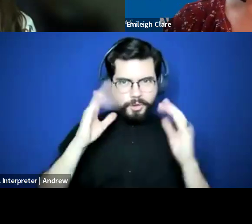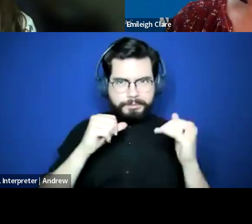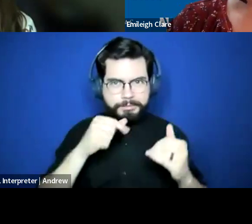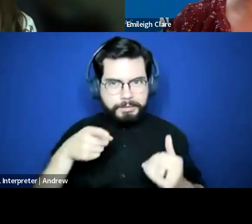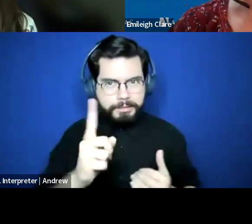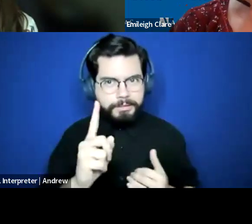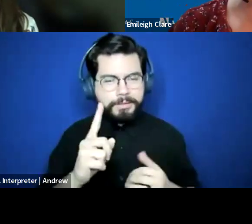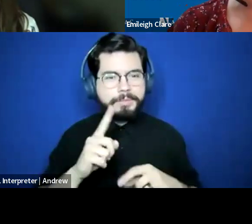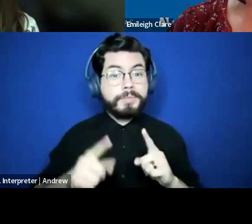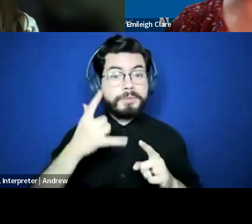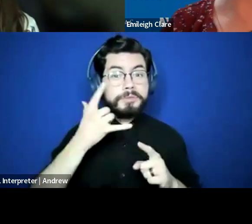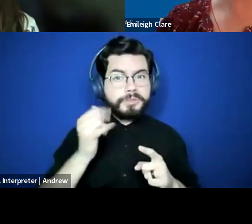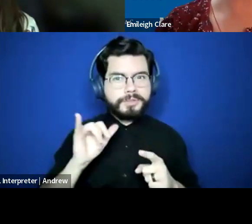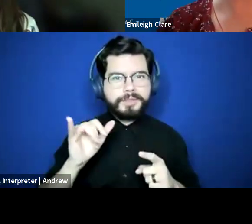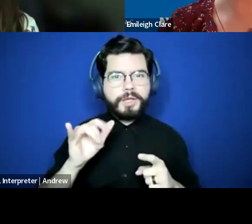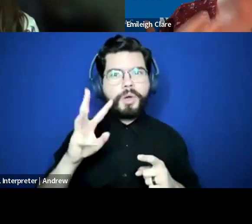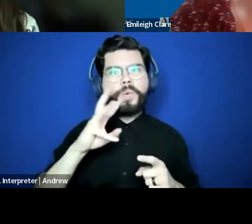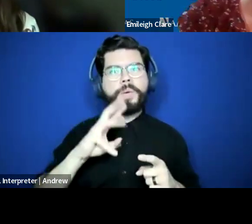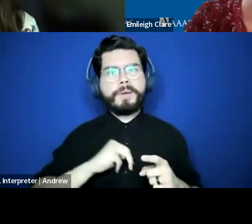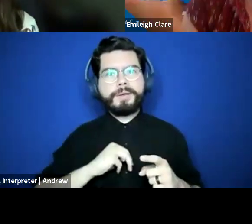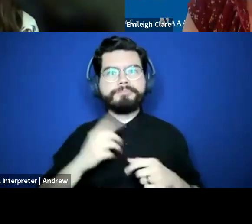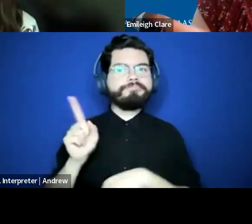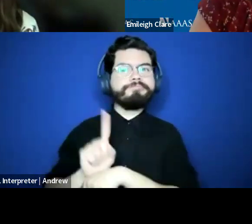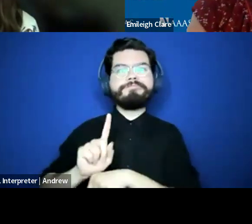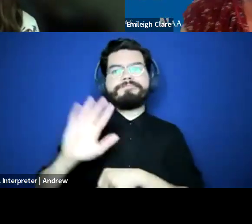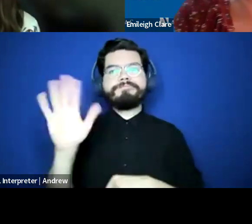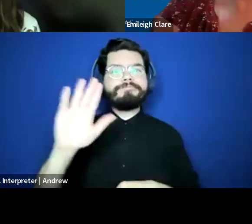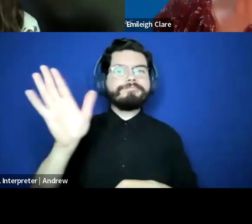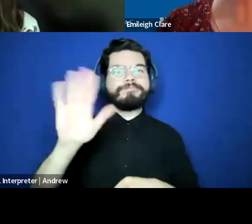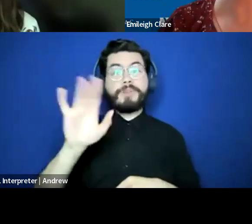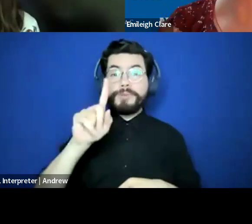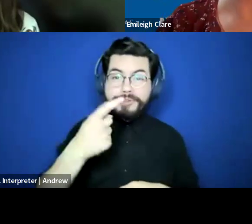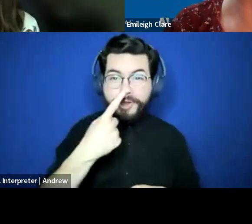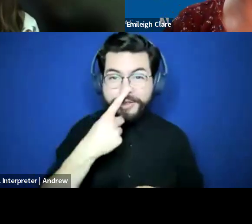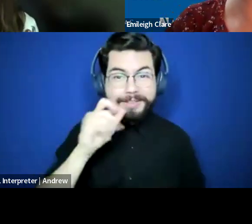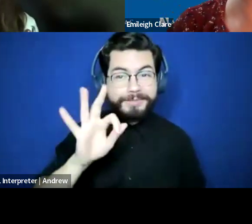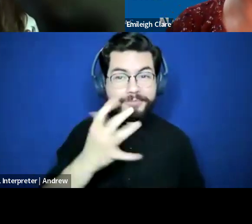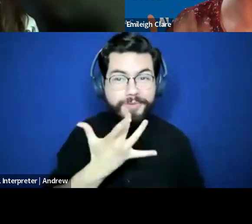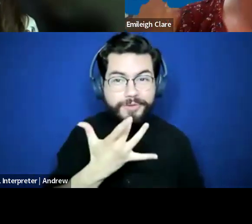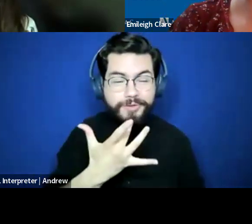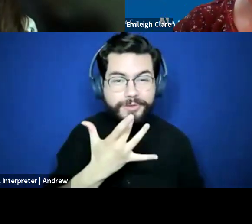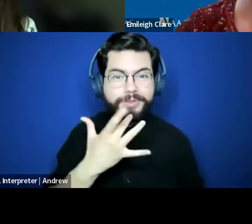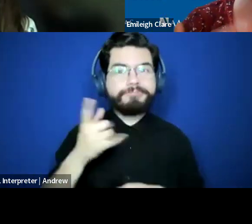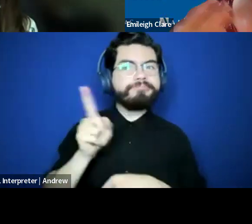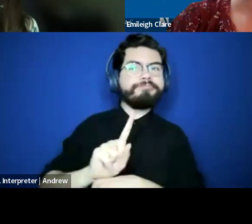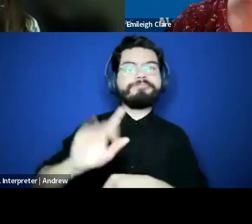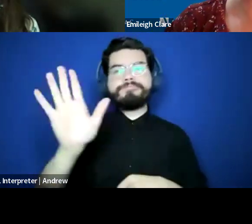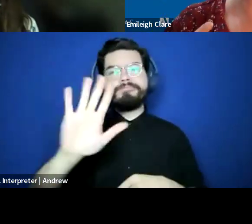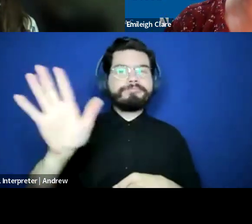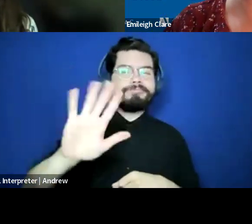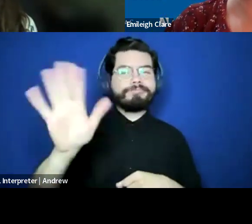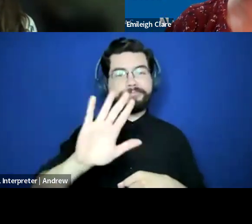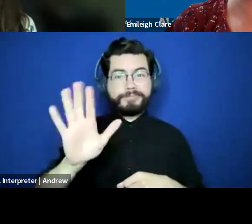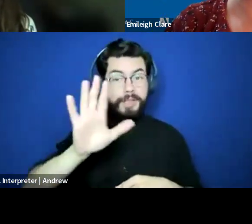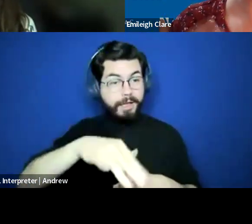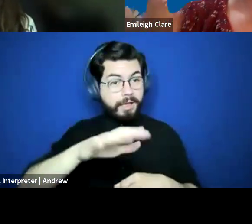it's almost like being a little bit like a Walmart greeter because you are our target if you prefer. You're trying to help somebody find their people, their